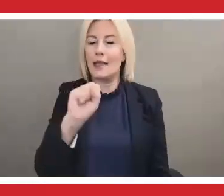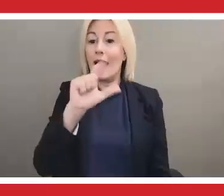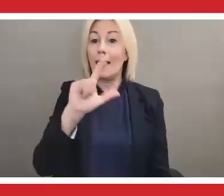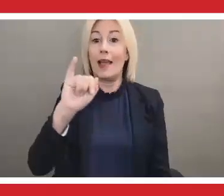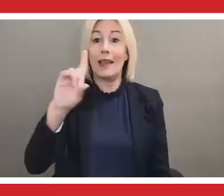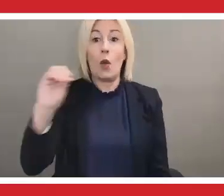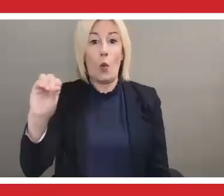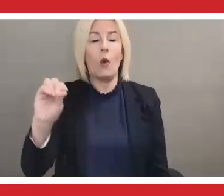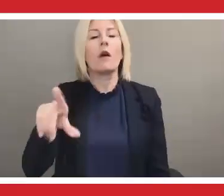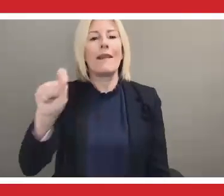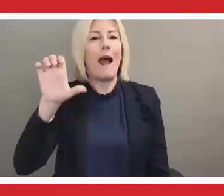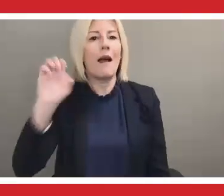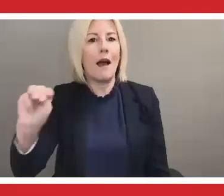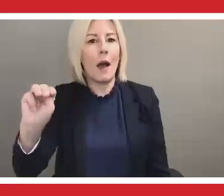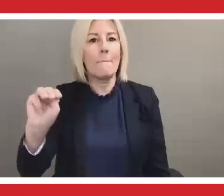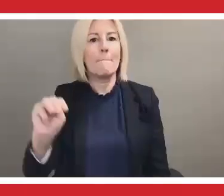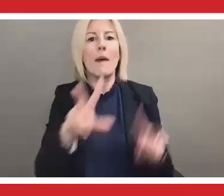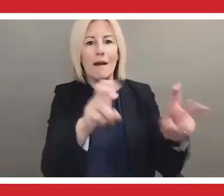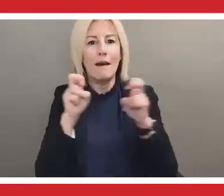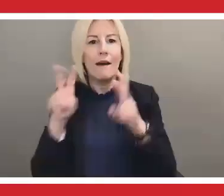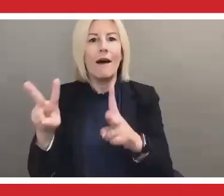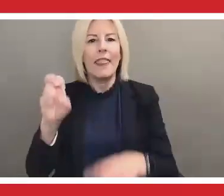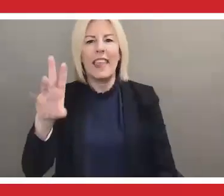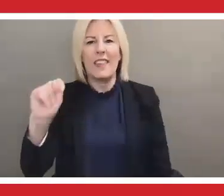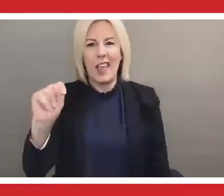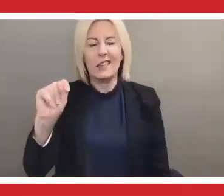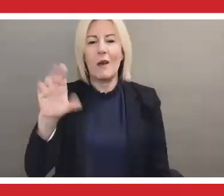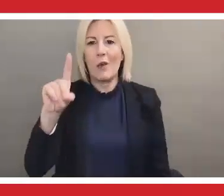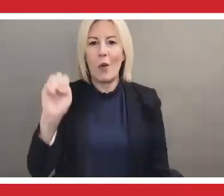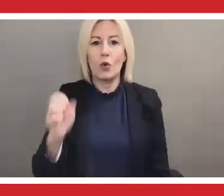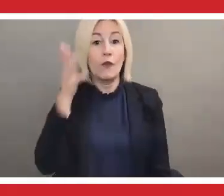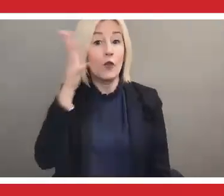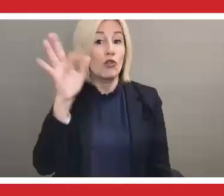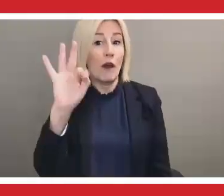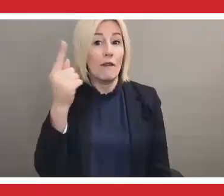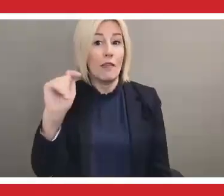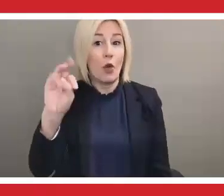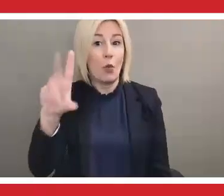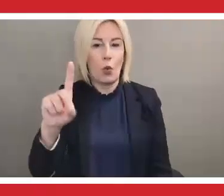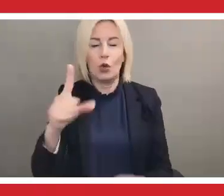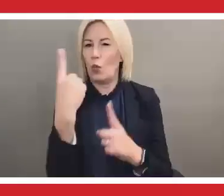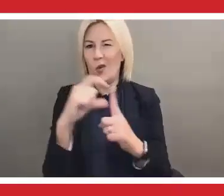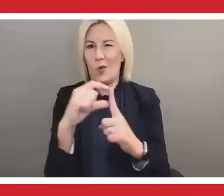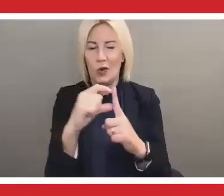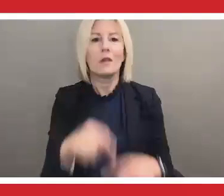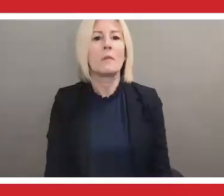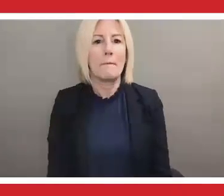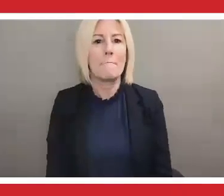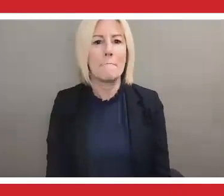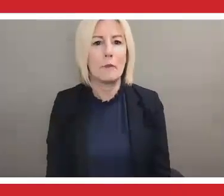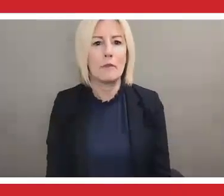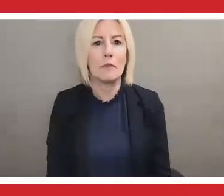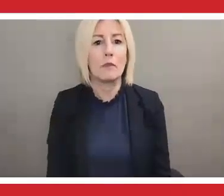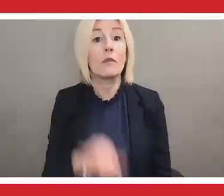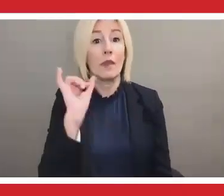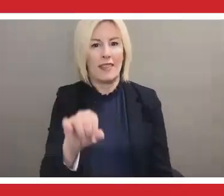slido.com, and insert the event code Future of the World, all one word, as the code. This is displayed